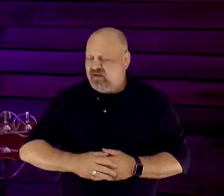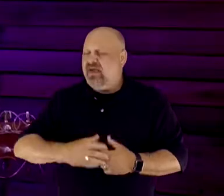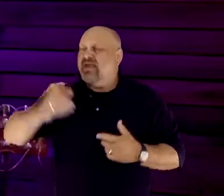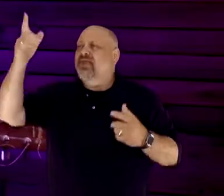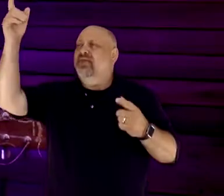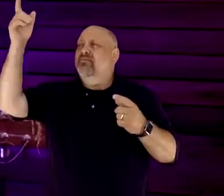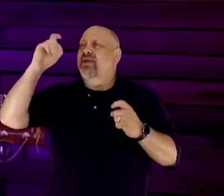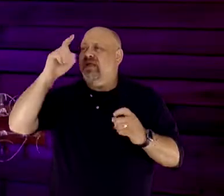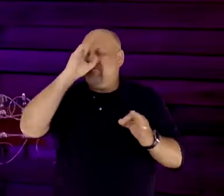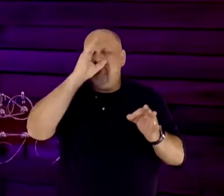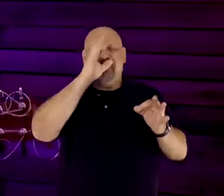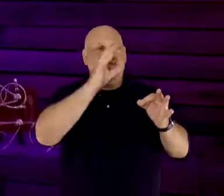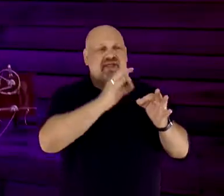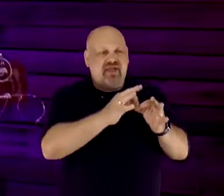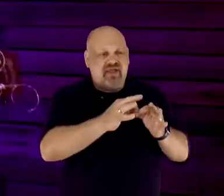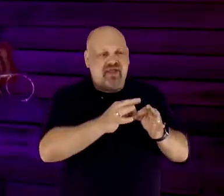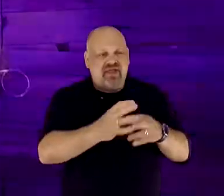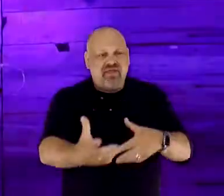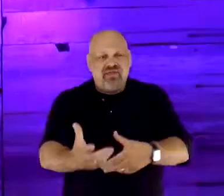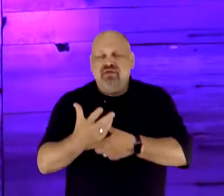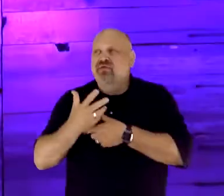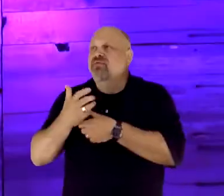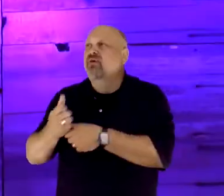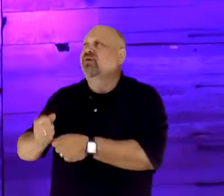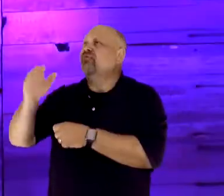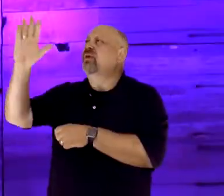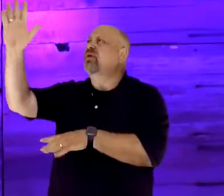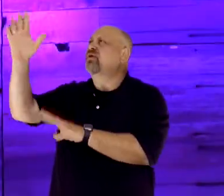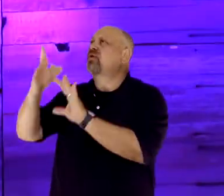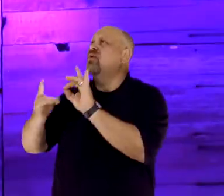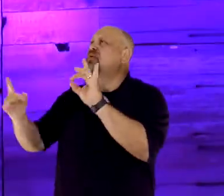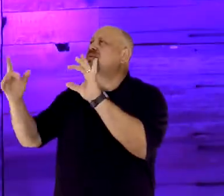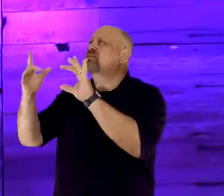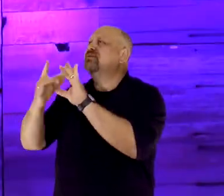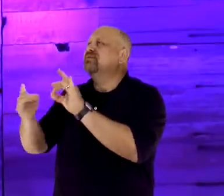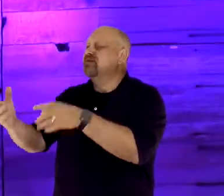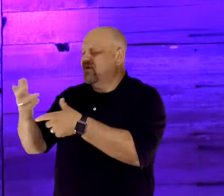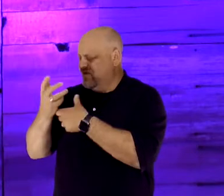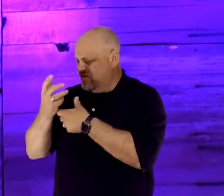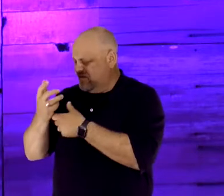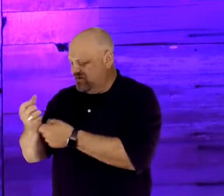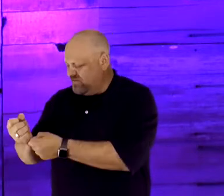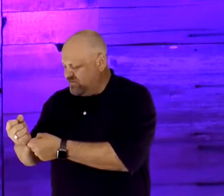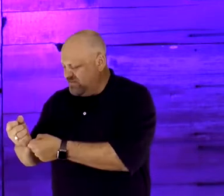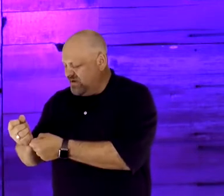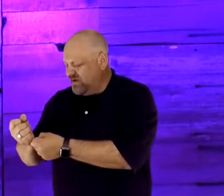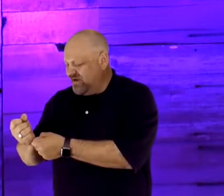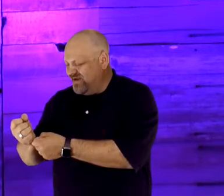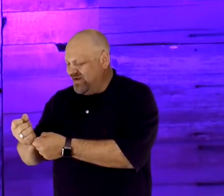So give me faith to trust what you say,